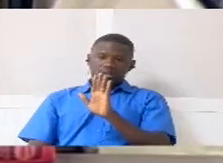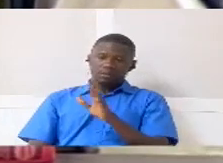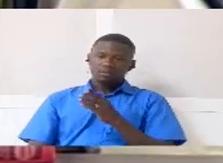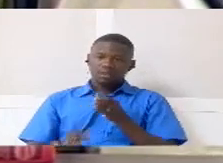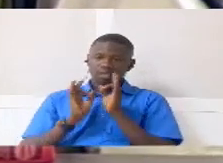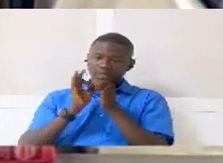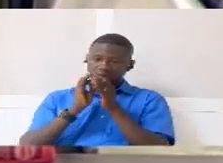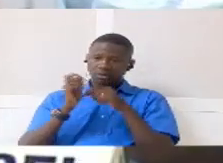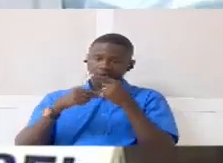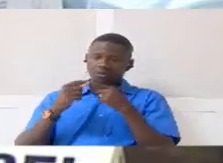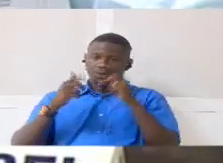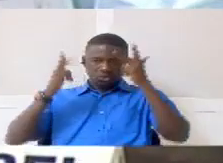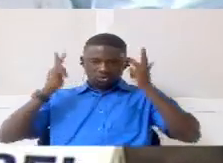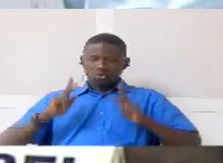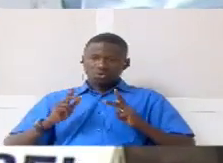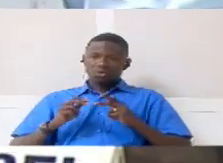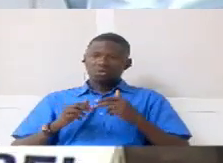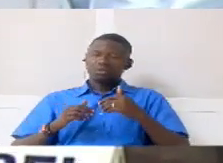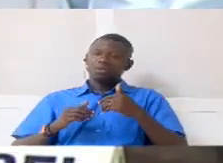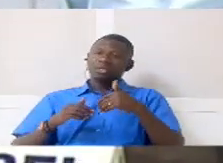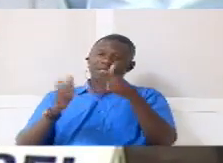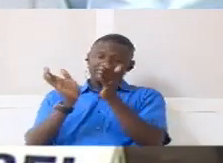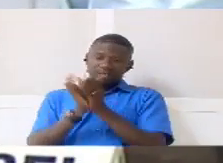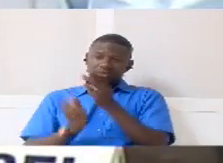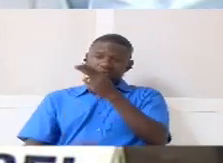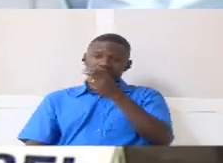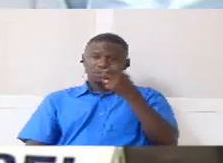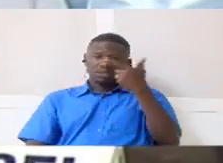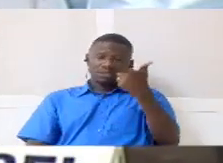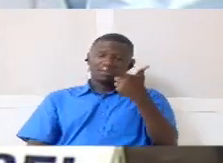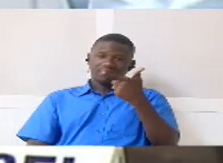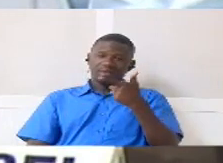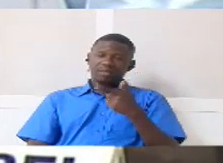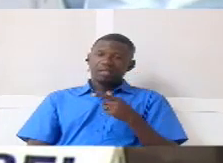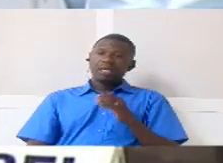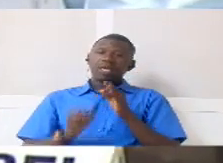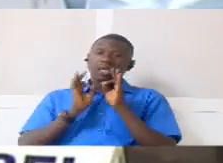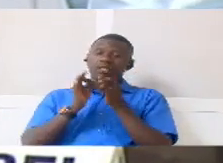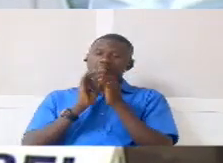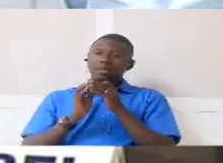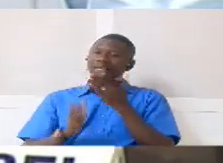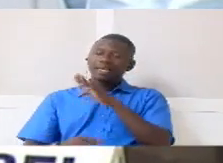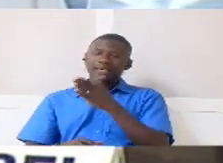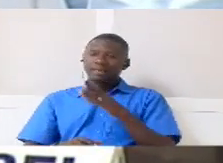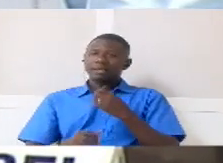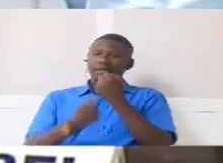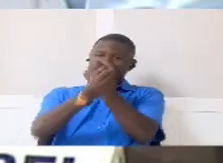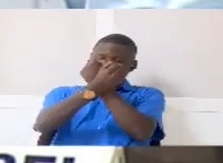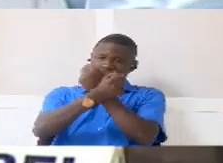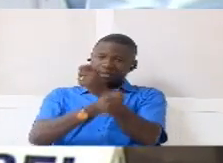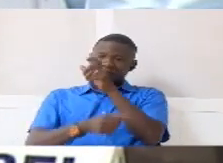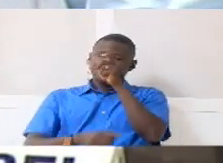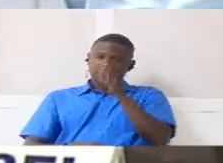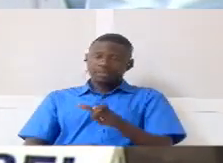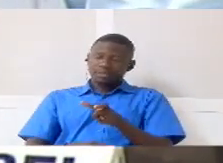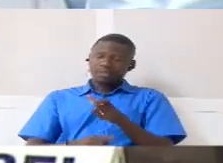section 27 of the act. It says any prison officer may arrest without warrant